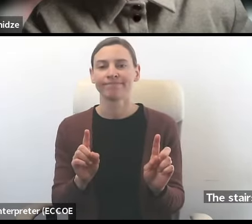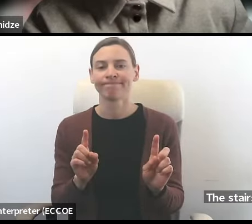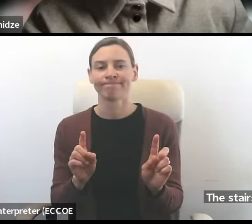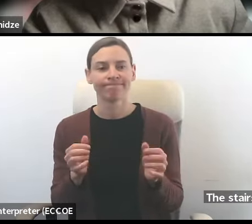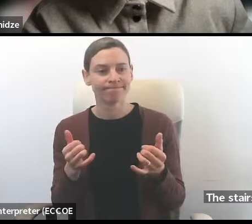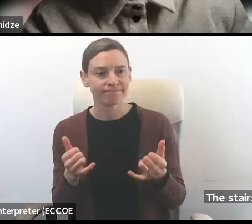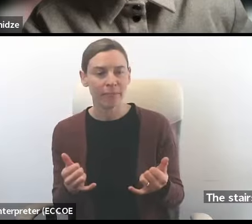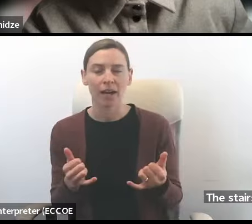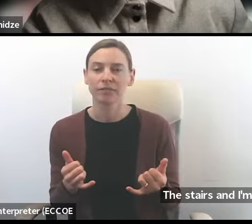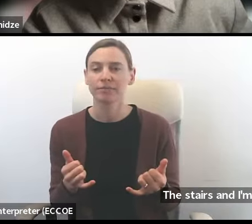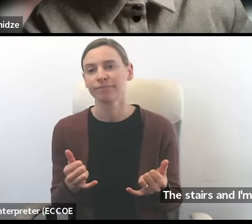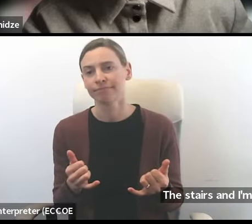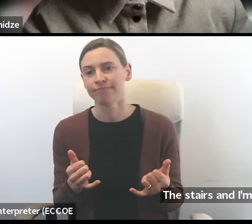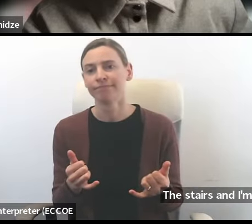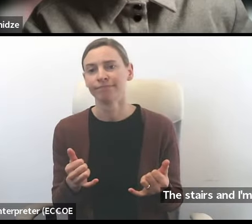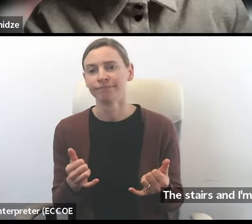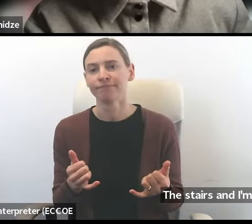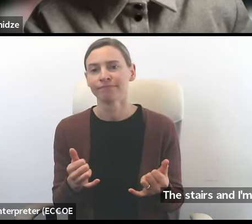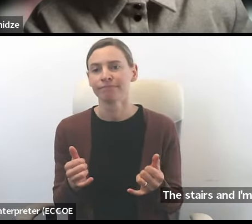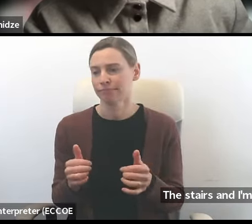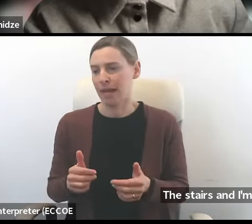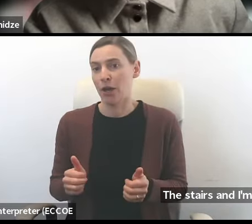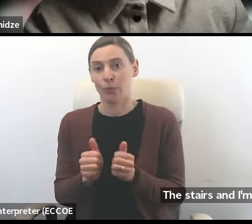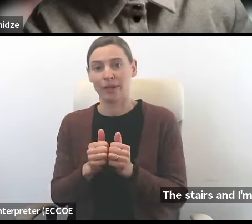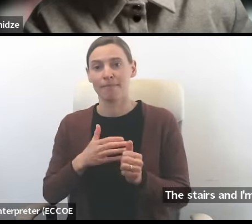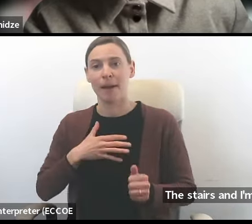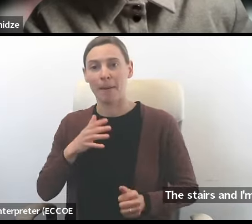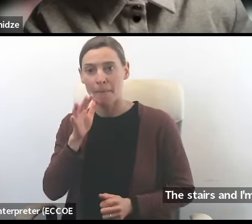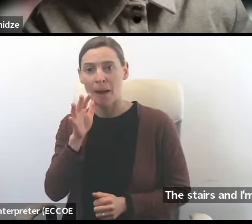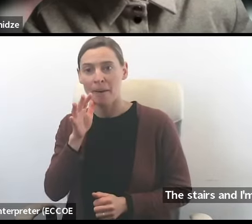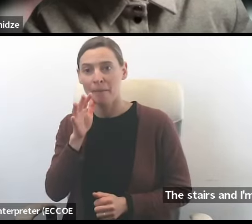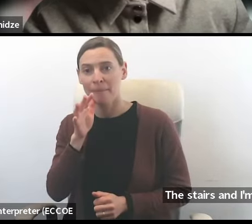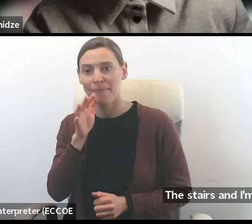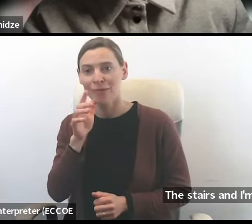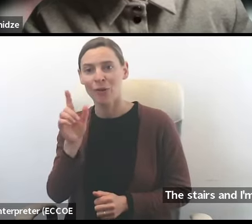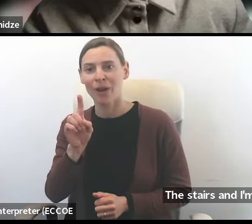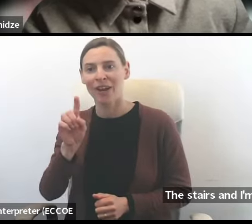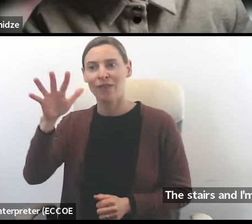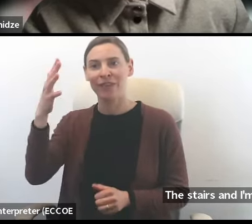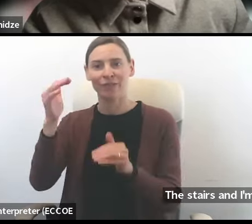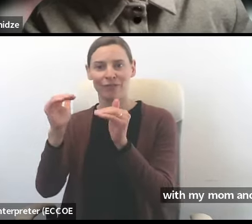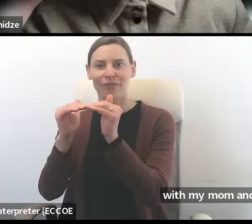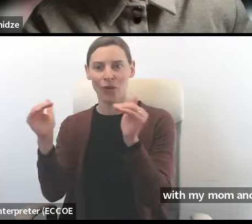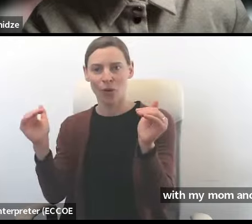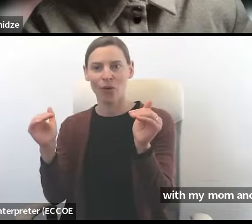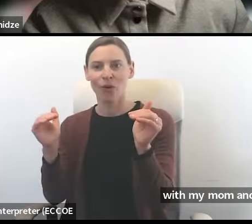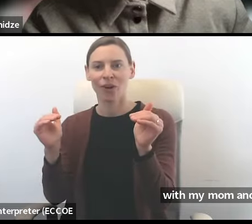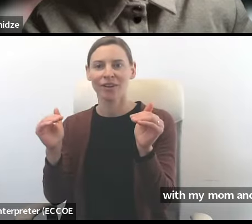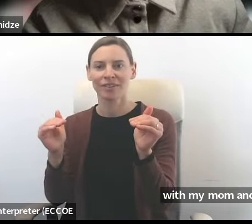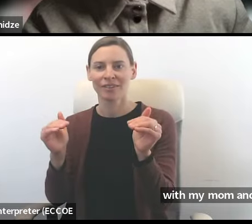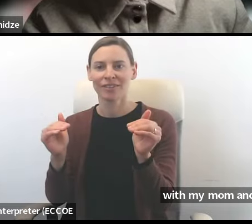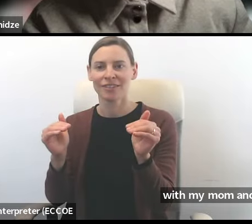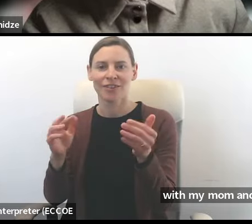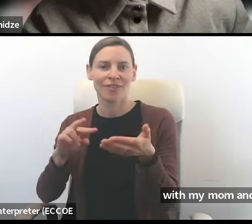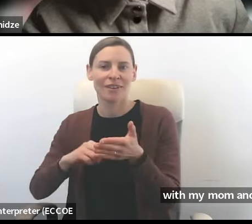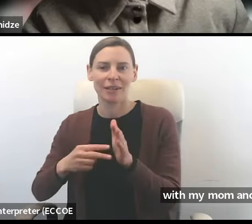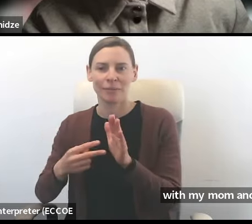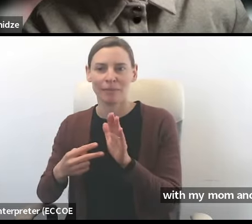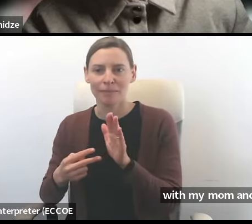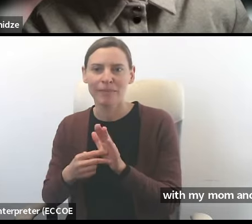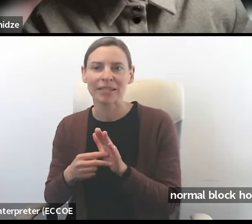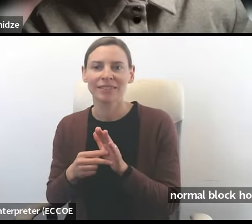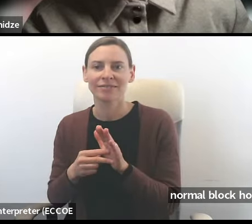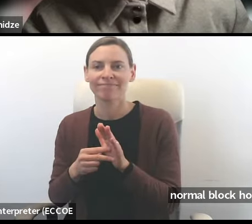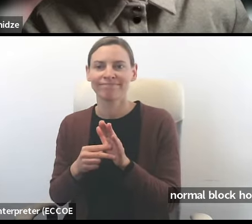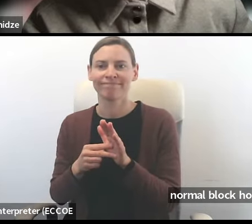I'm live with my mom, and it's like on the fifth floor in the normal block house. And the shelter is just, you know, you don't go to